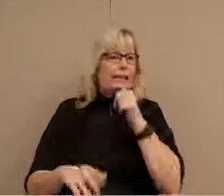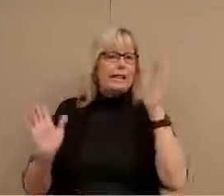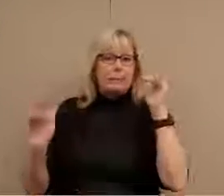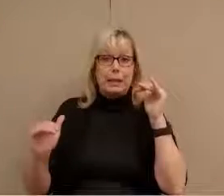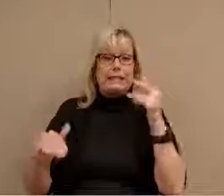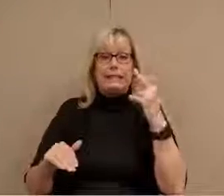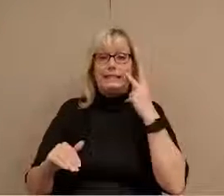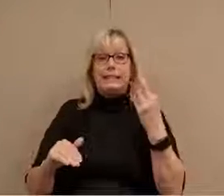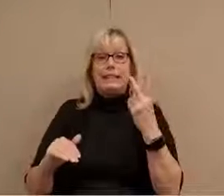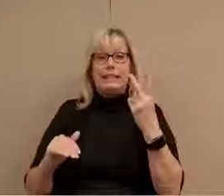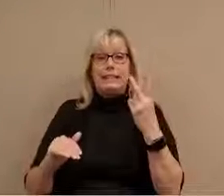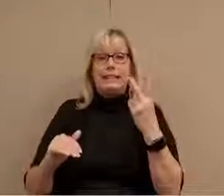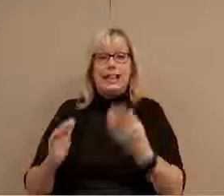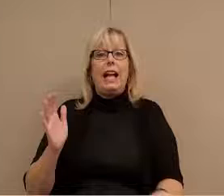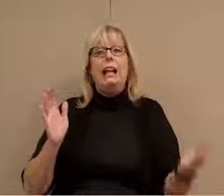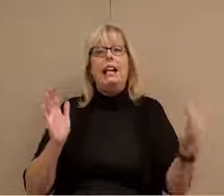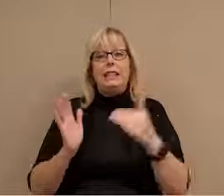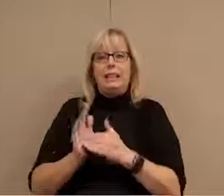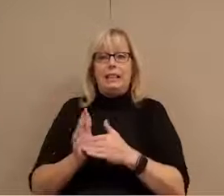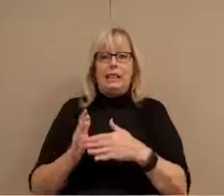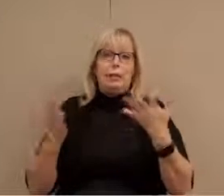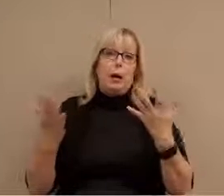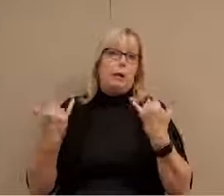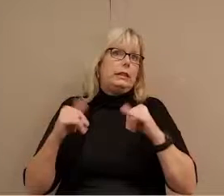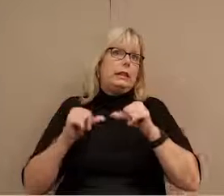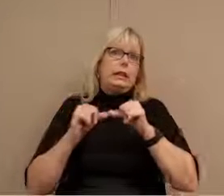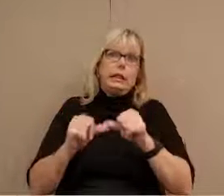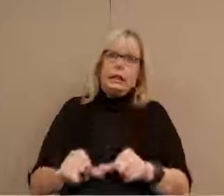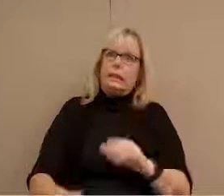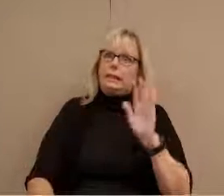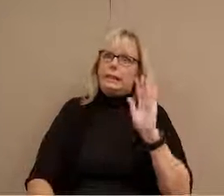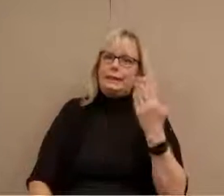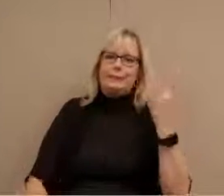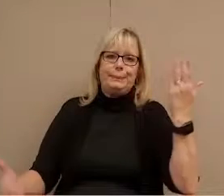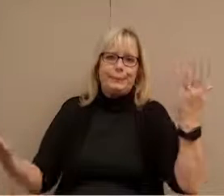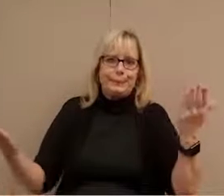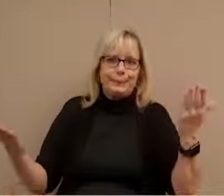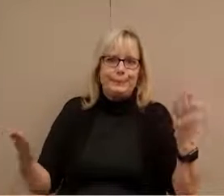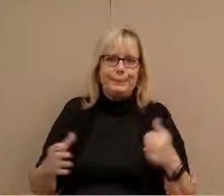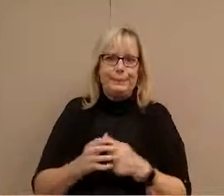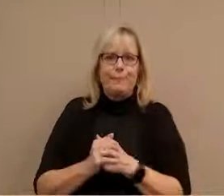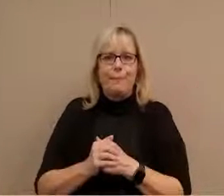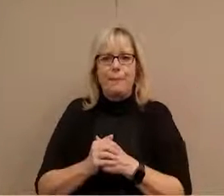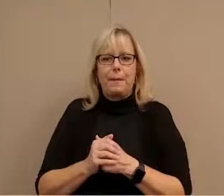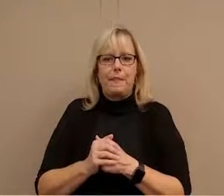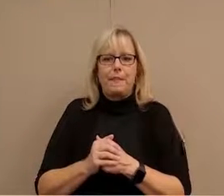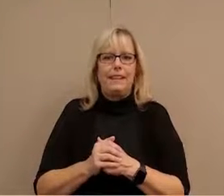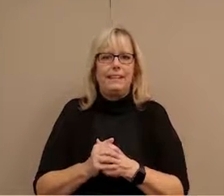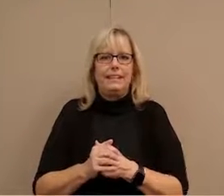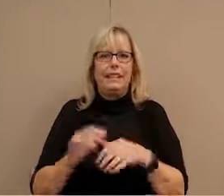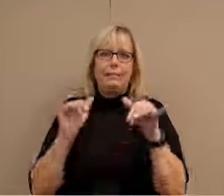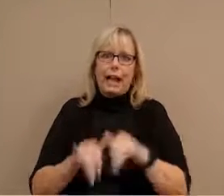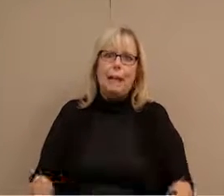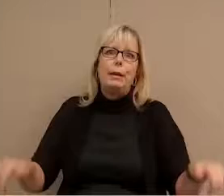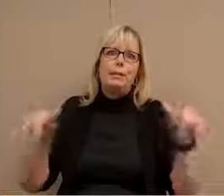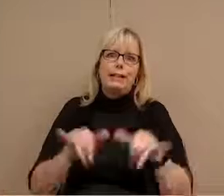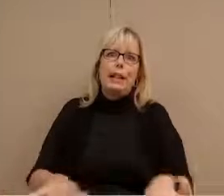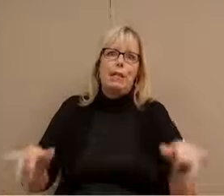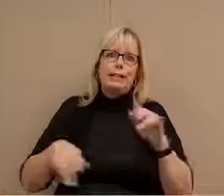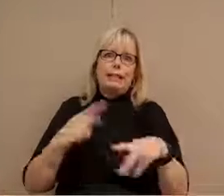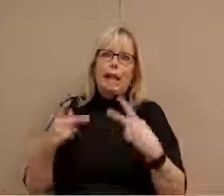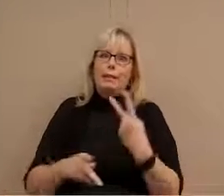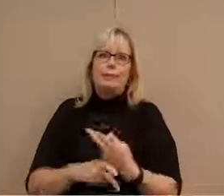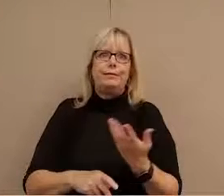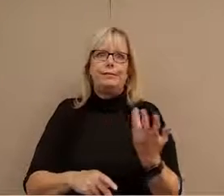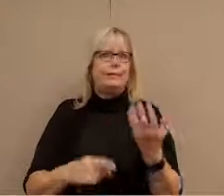that that we would be continuing this, but we seem to be in Groundhog Day kind of pattern